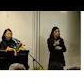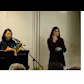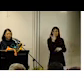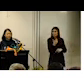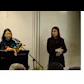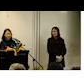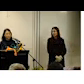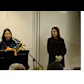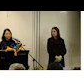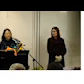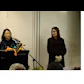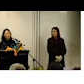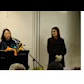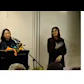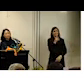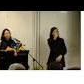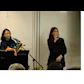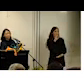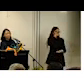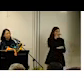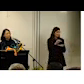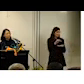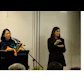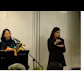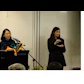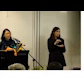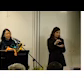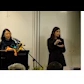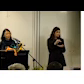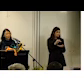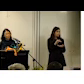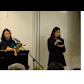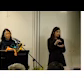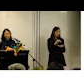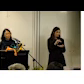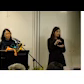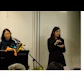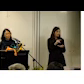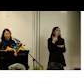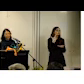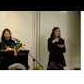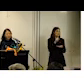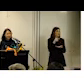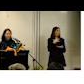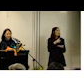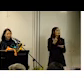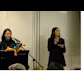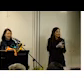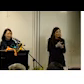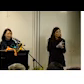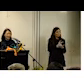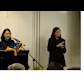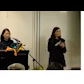mutations actually cause the expected decrease in inhibition, so hyperexcitation. So that's what we expect, because epilepsy is